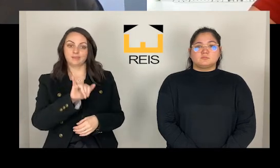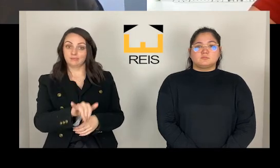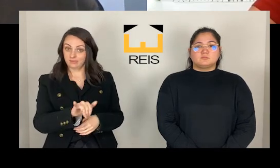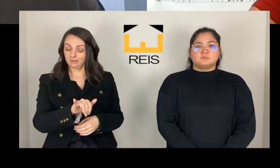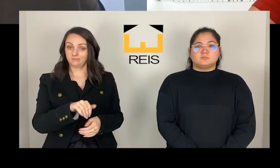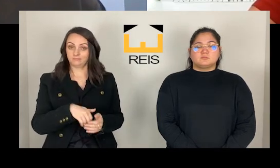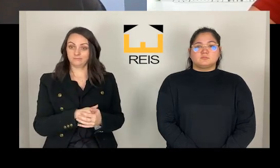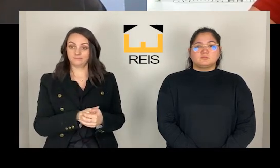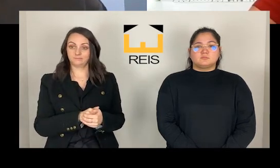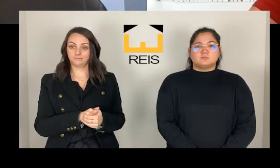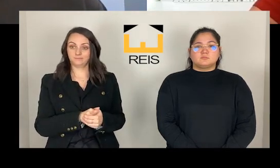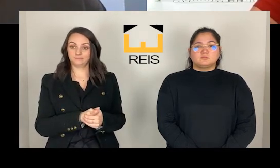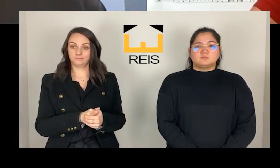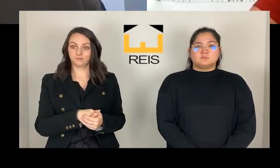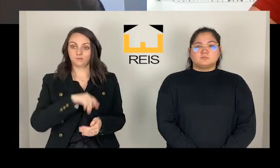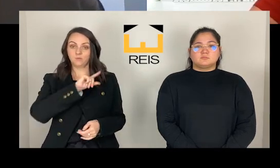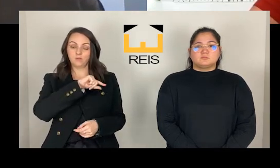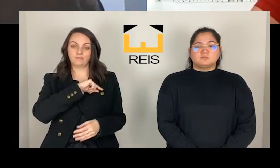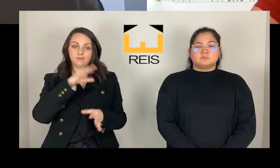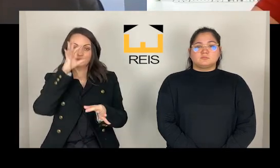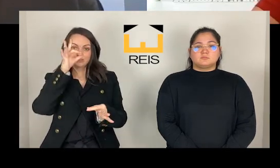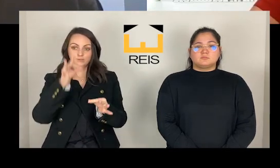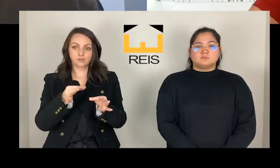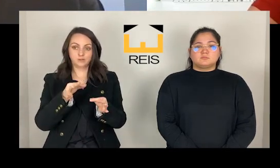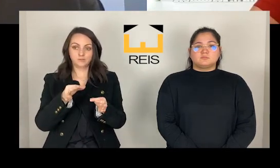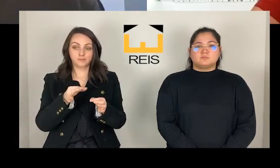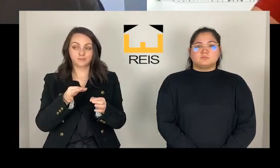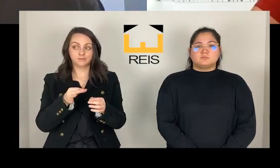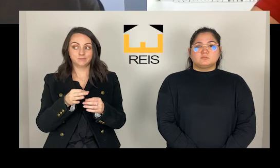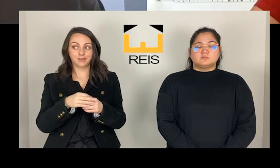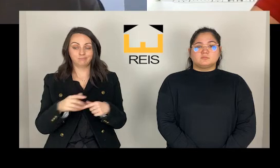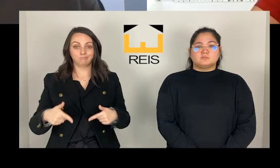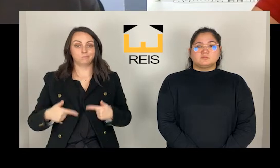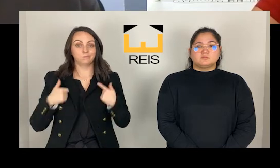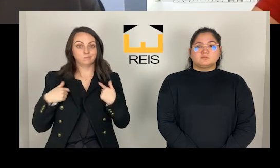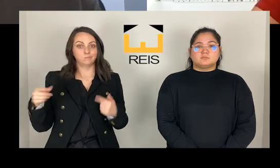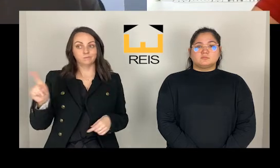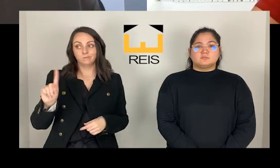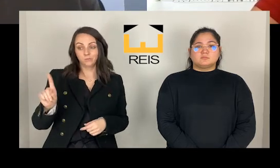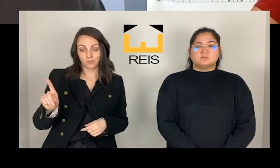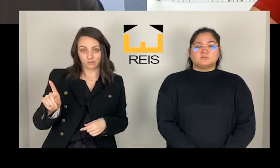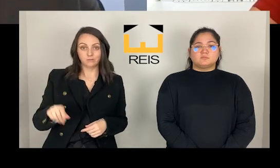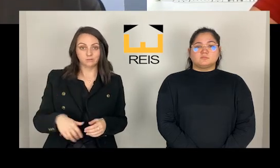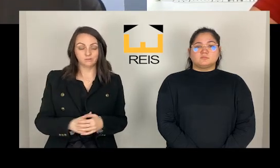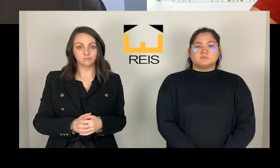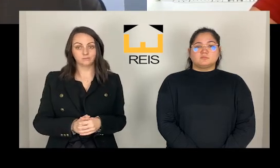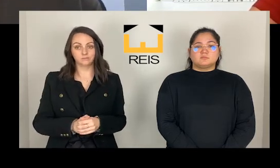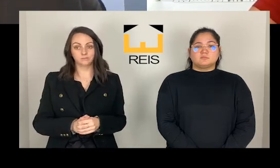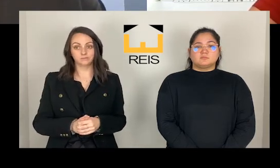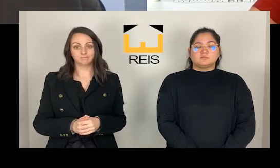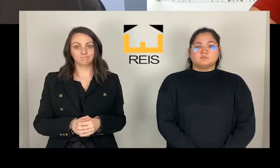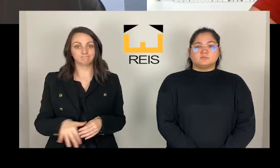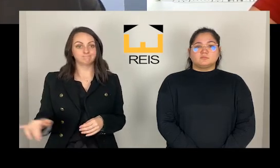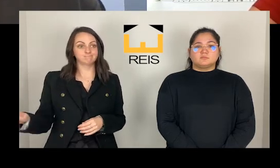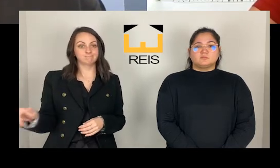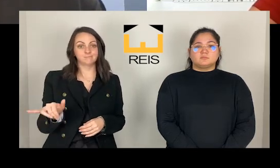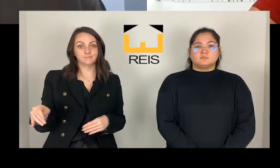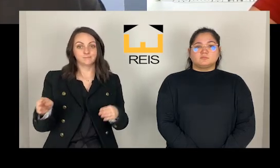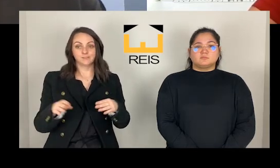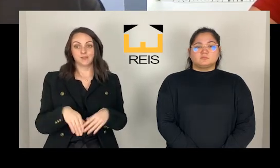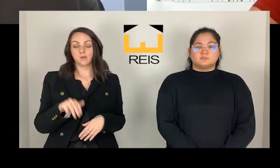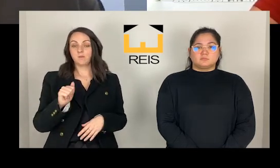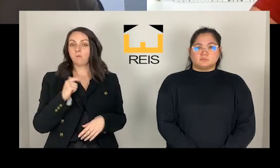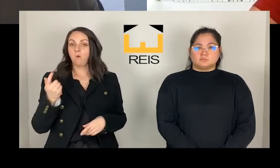payment assistance qualification is determined by where the person is going to be moving to, the location, as well as the